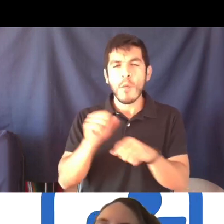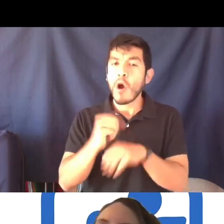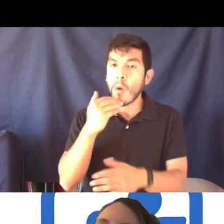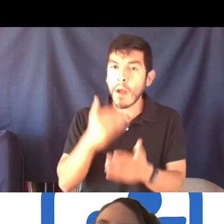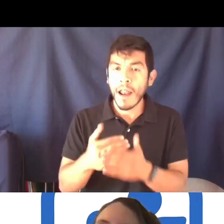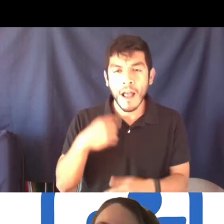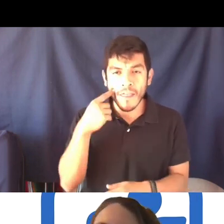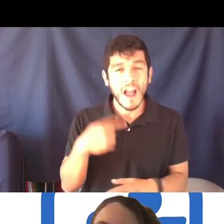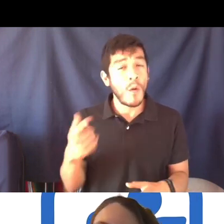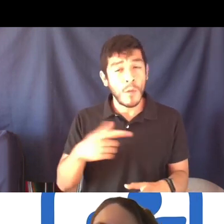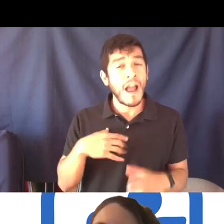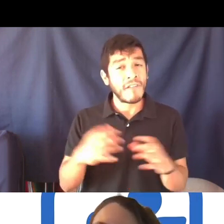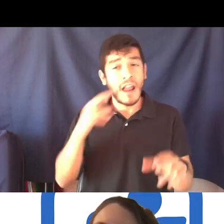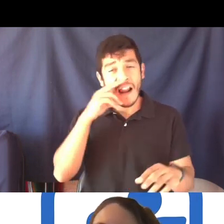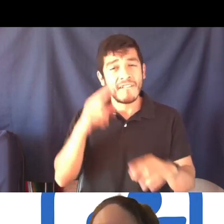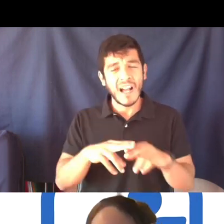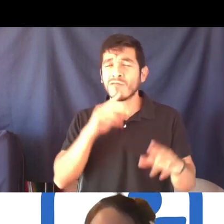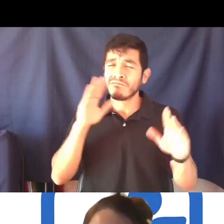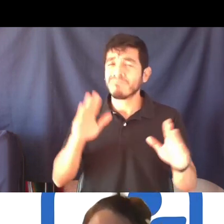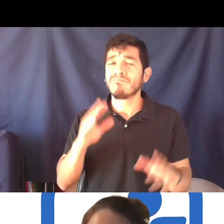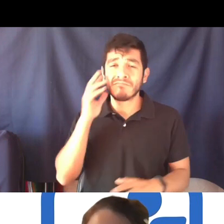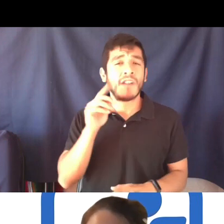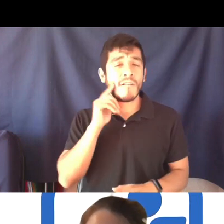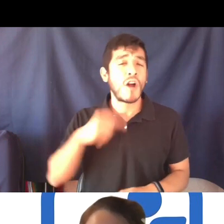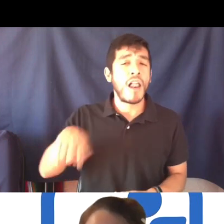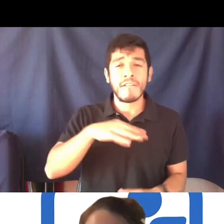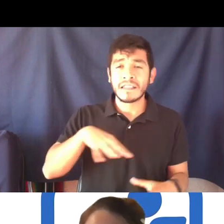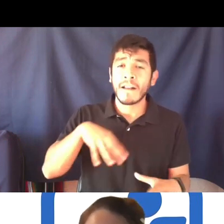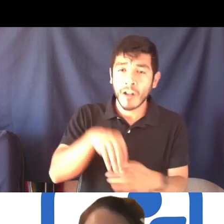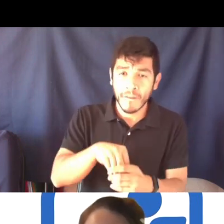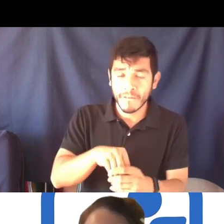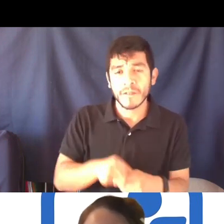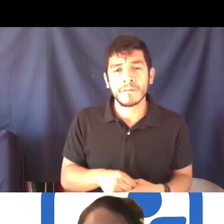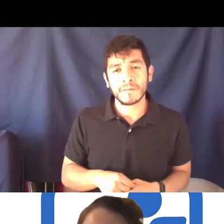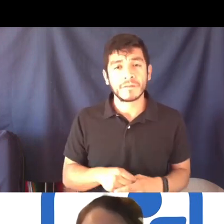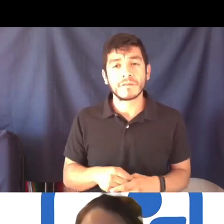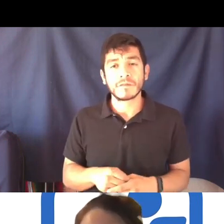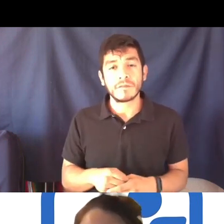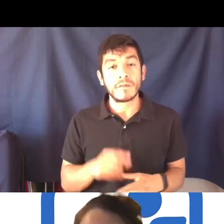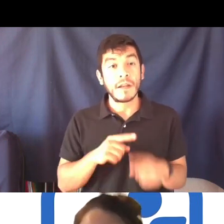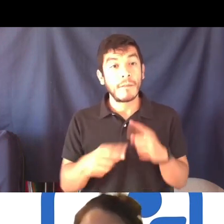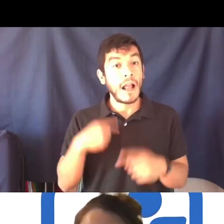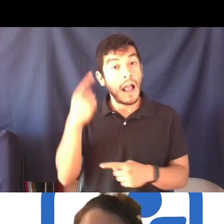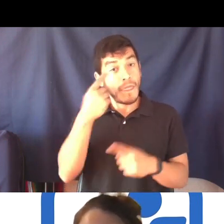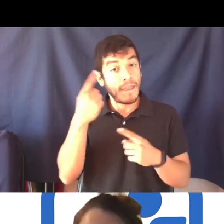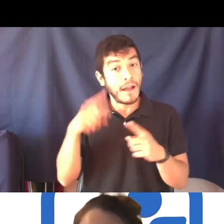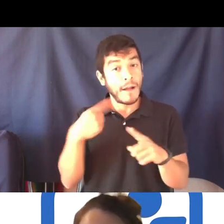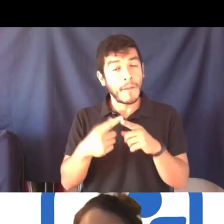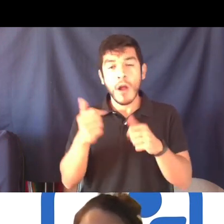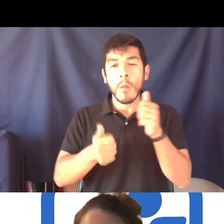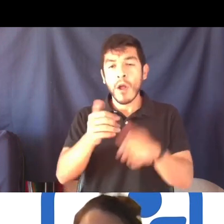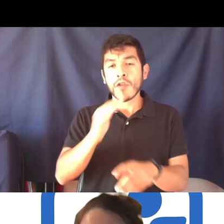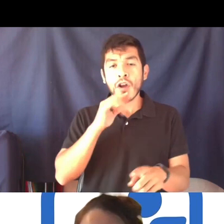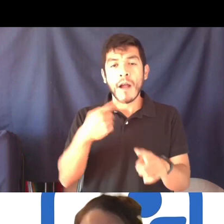was extraordinary experience for all of us involved. But I think about whether you're talking about